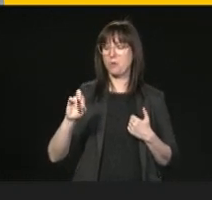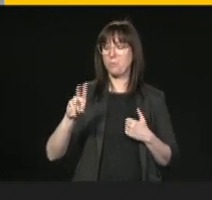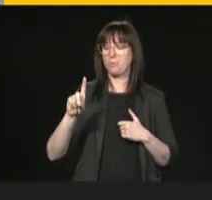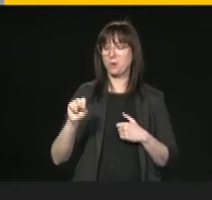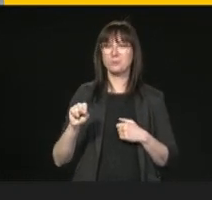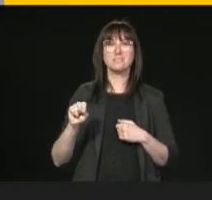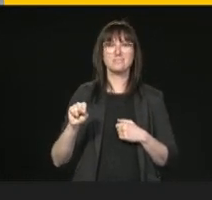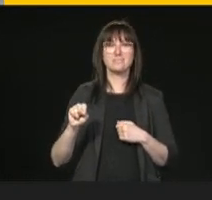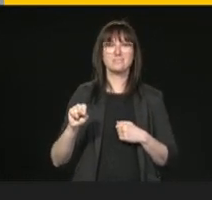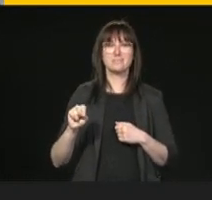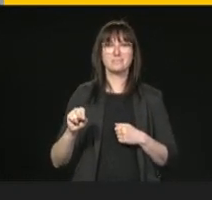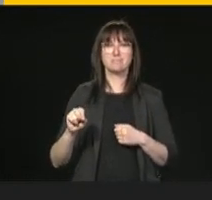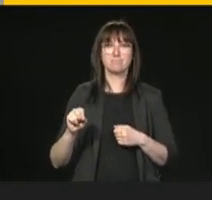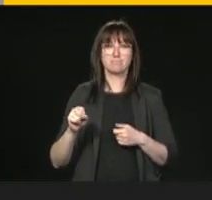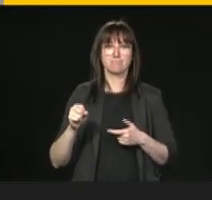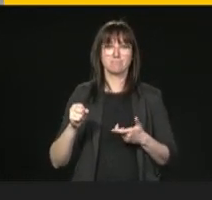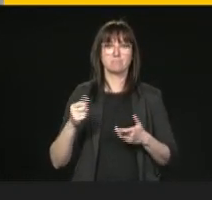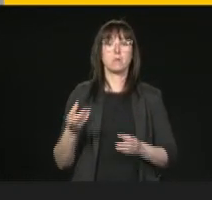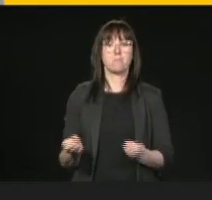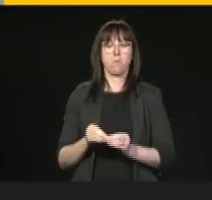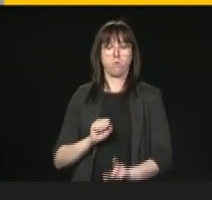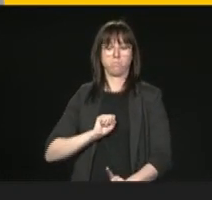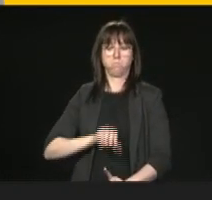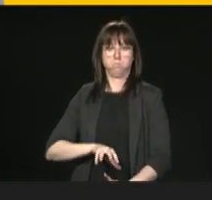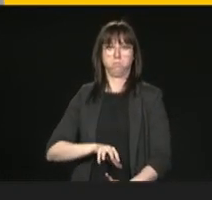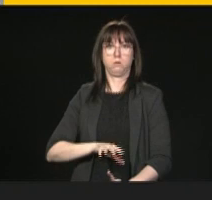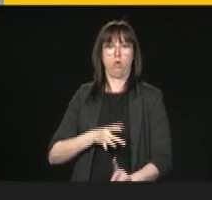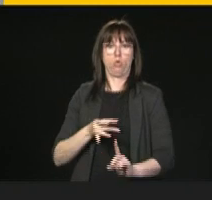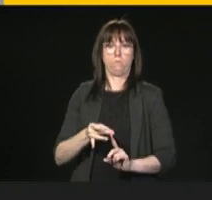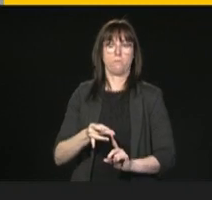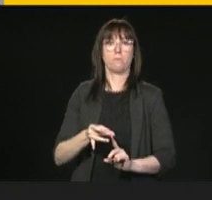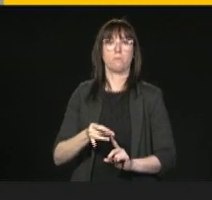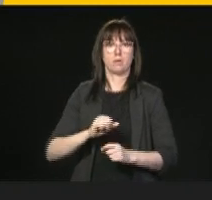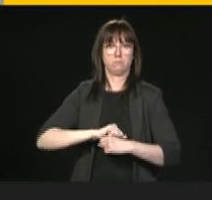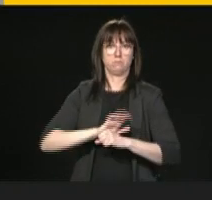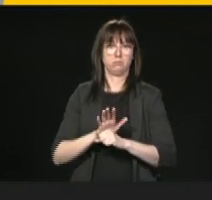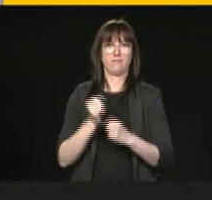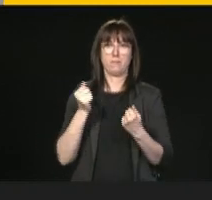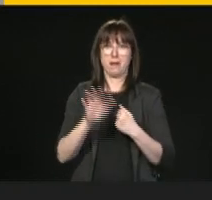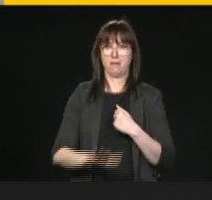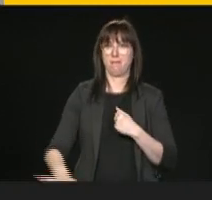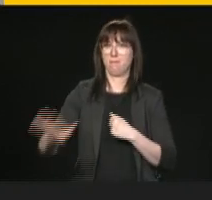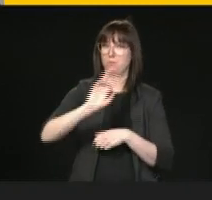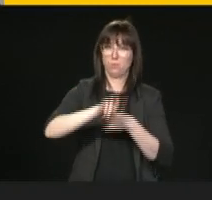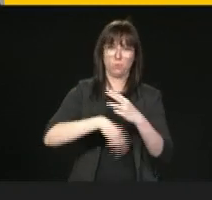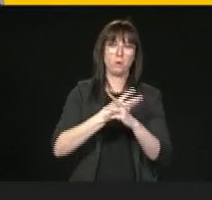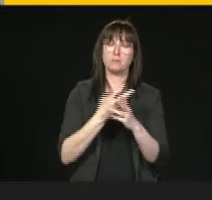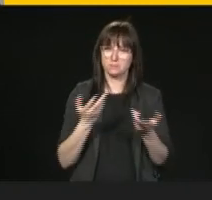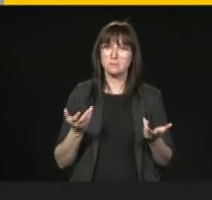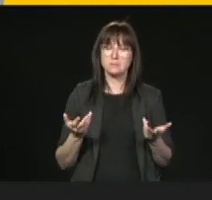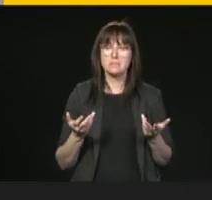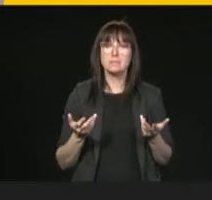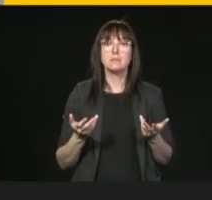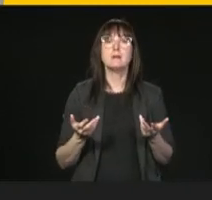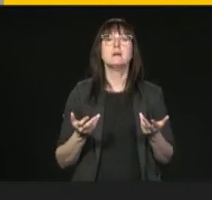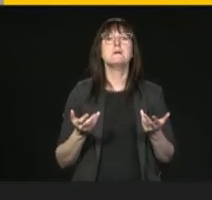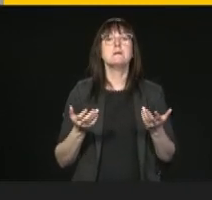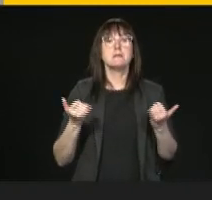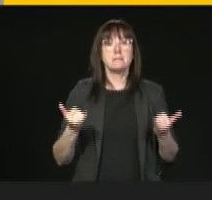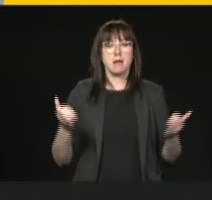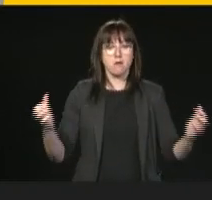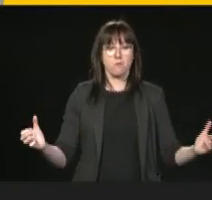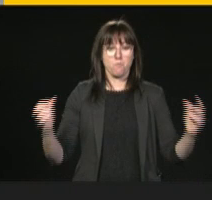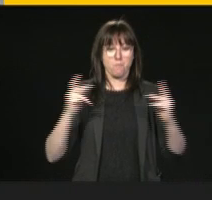to COVID-19 in many parts around the world. So with these people now coming back, we're telling